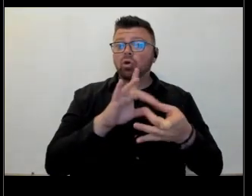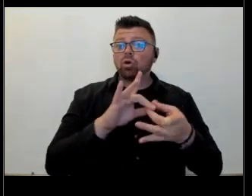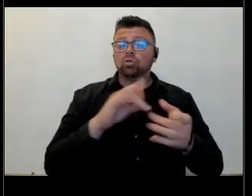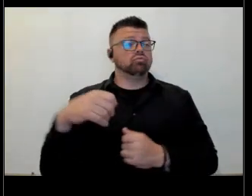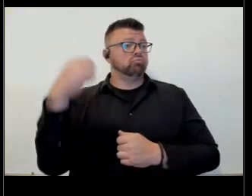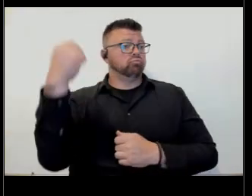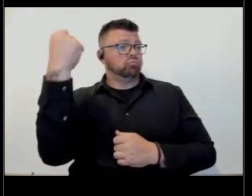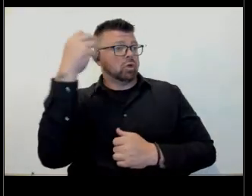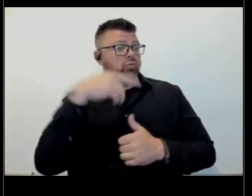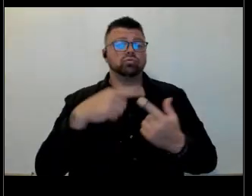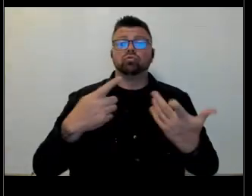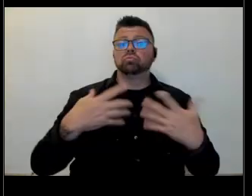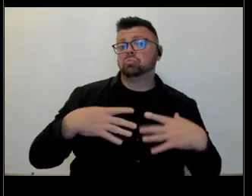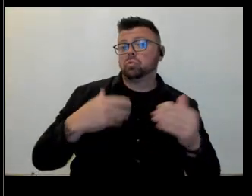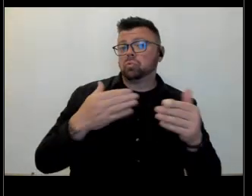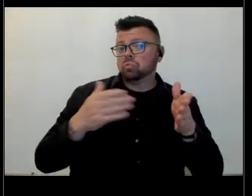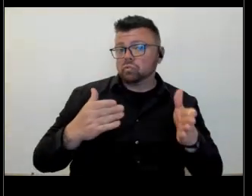rooms,